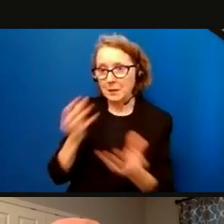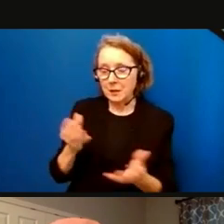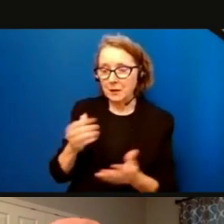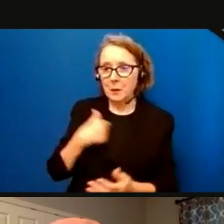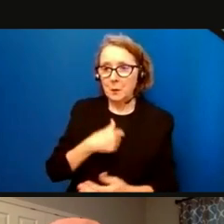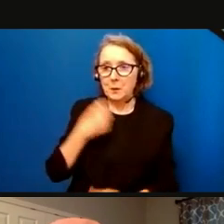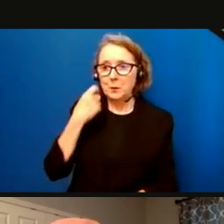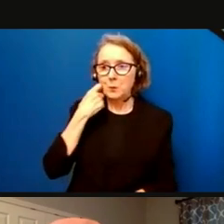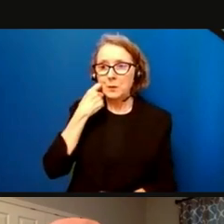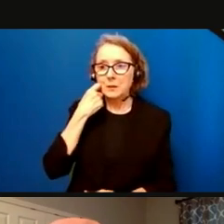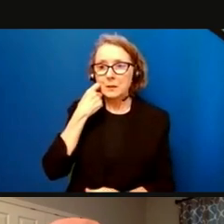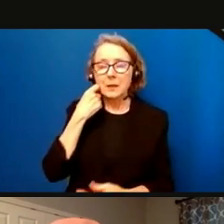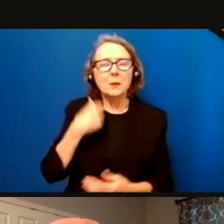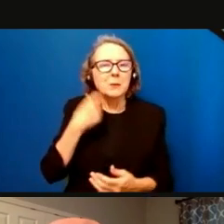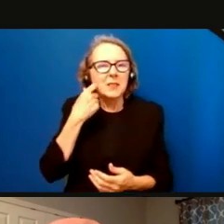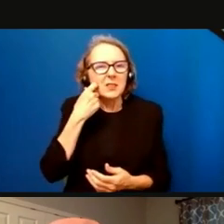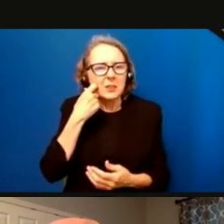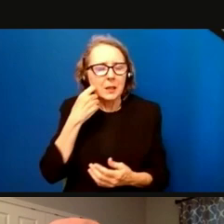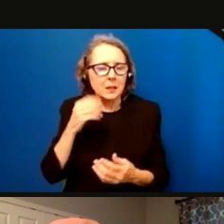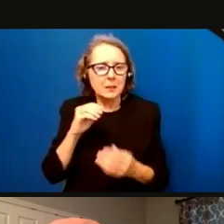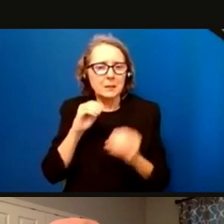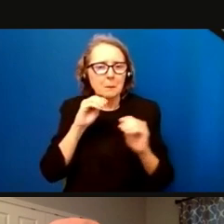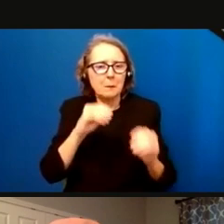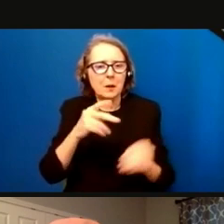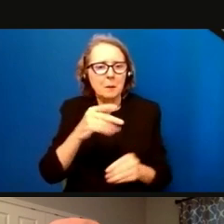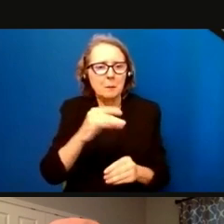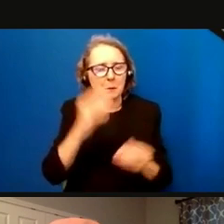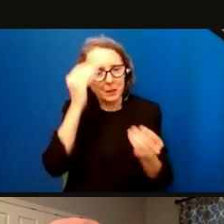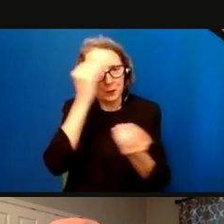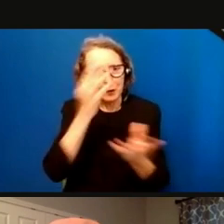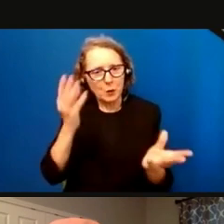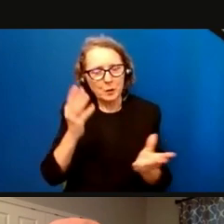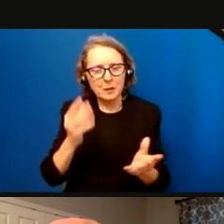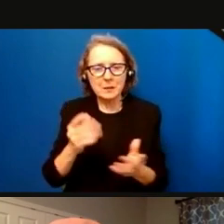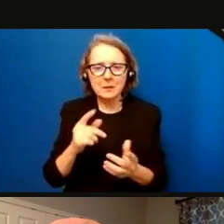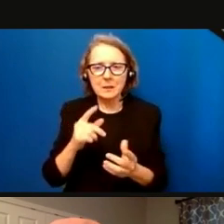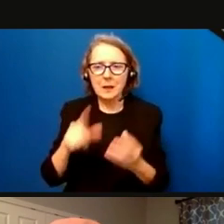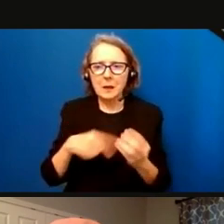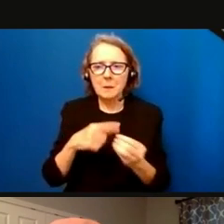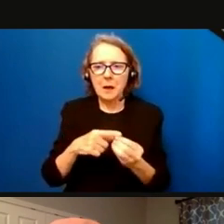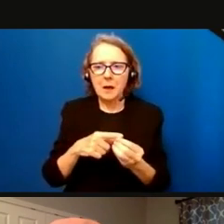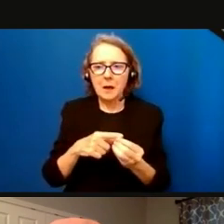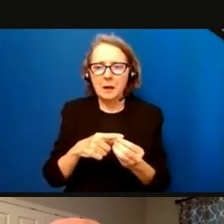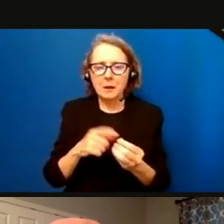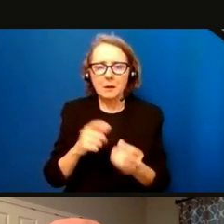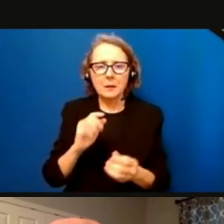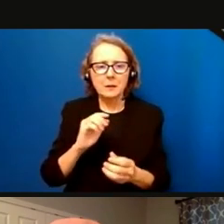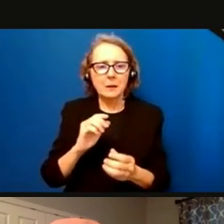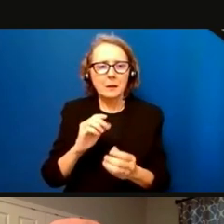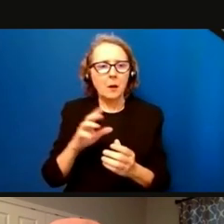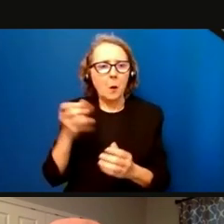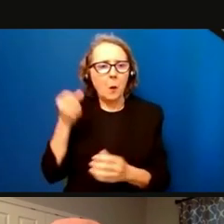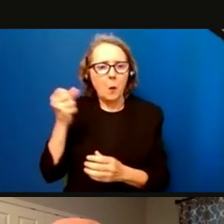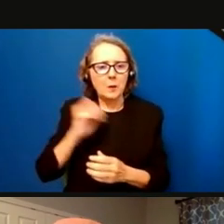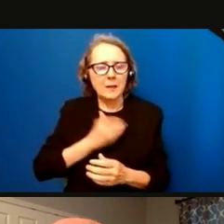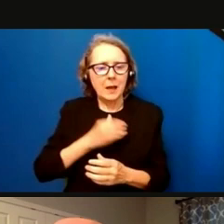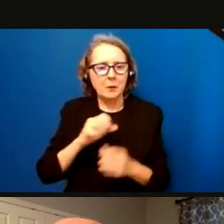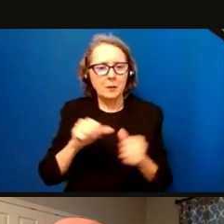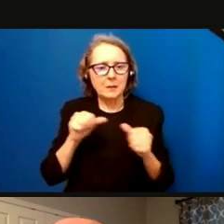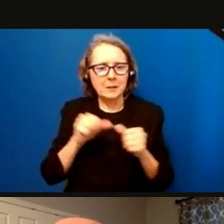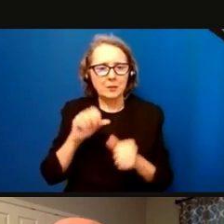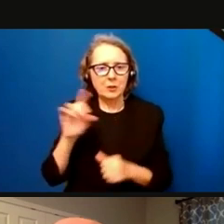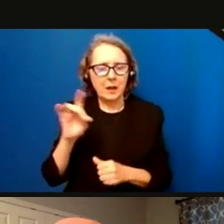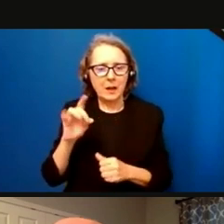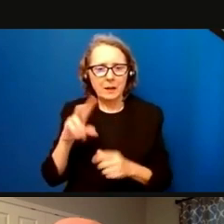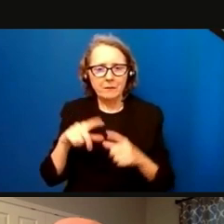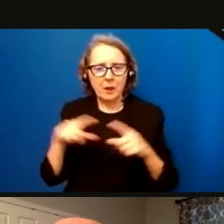recently, we just put a public notice out regarding placing our Section 8 vouchers on hold. We are at capacity